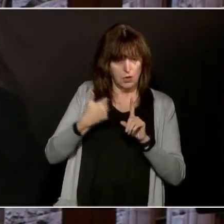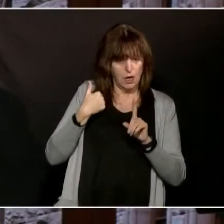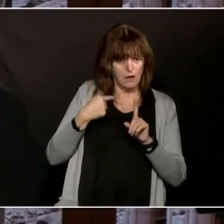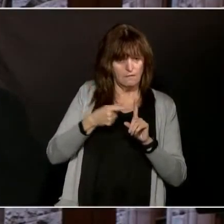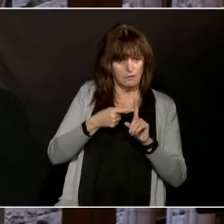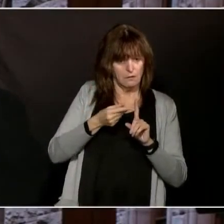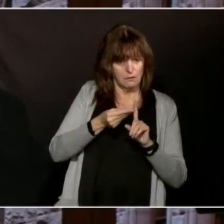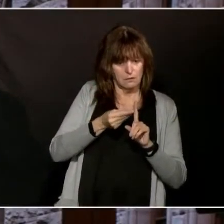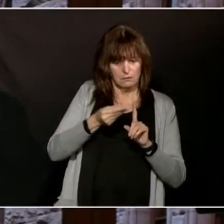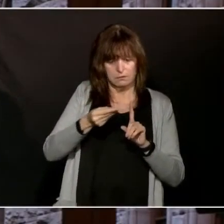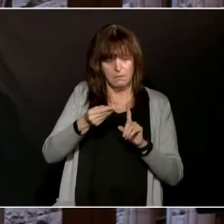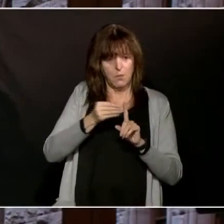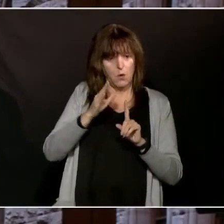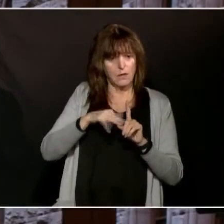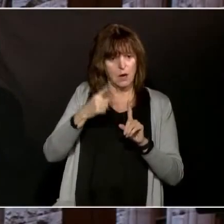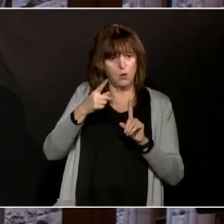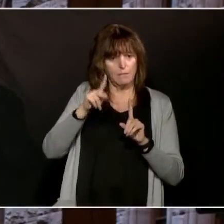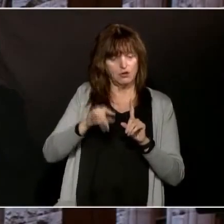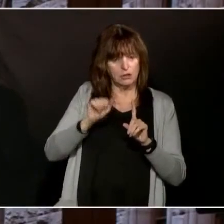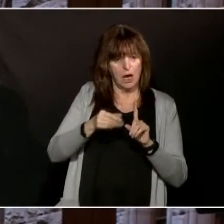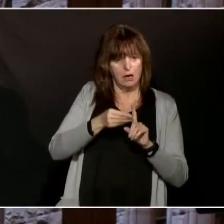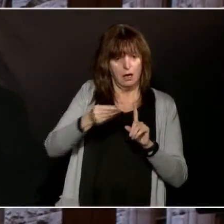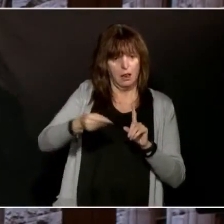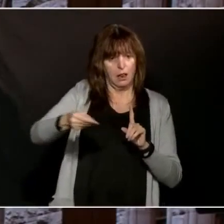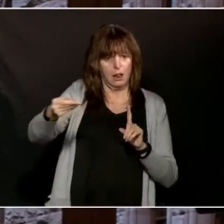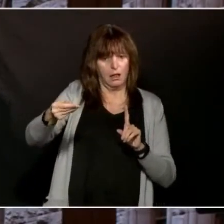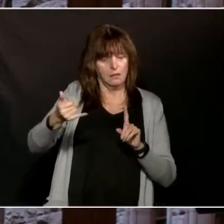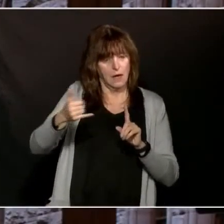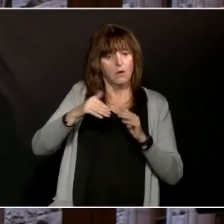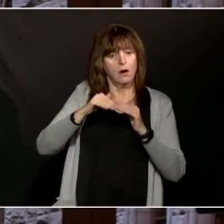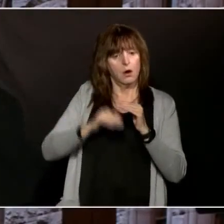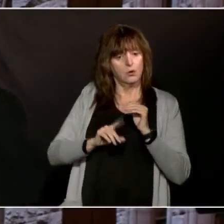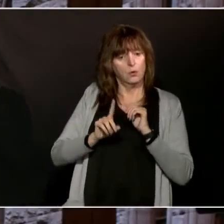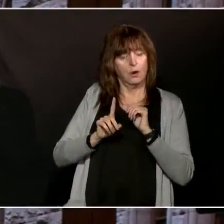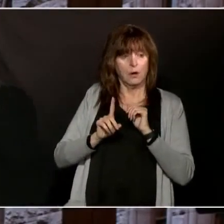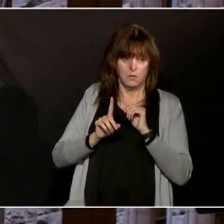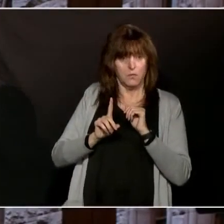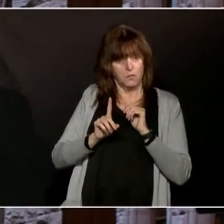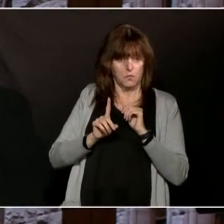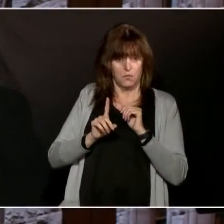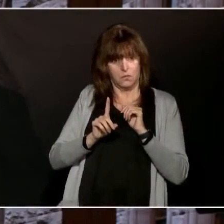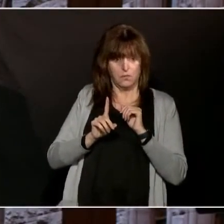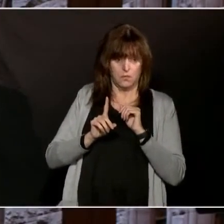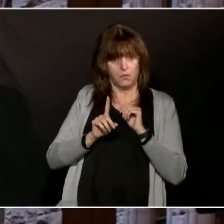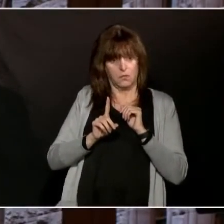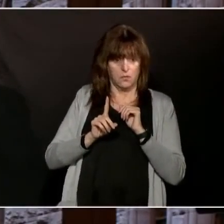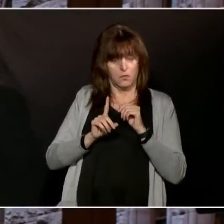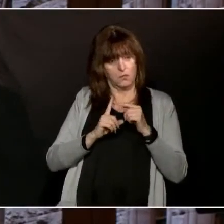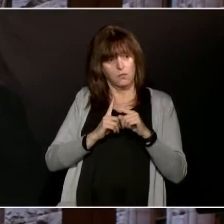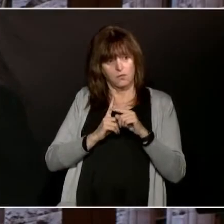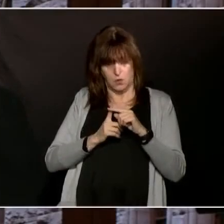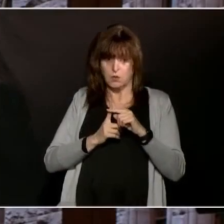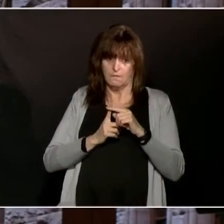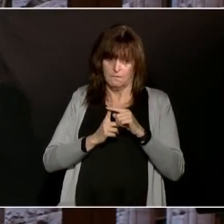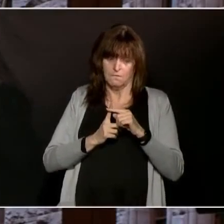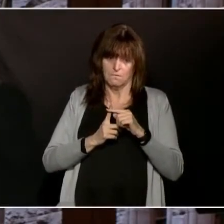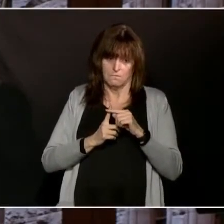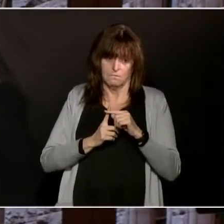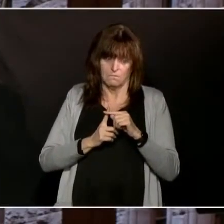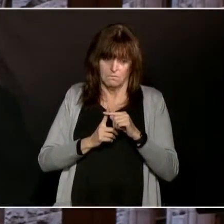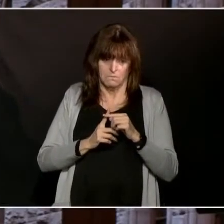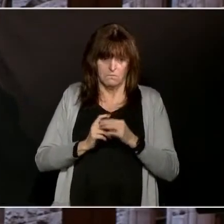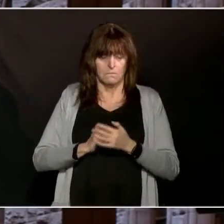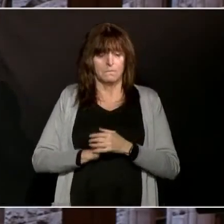that we're under 1 is very encouraging. We moved under that, 0.89. We're down a bit more. As the numbers keep dropping, it tells